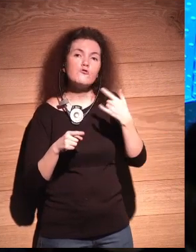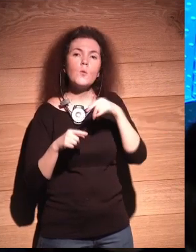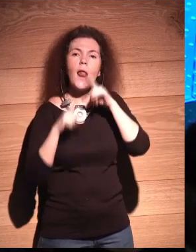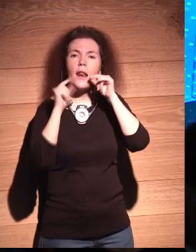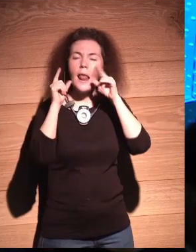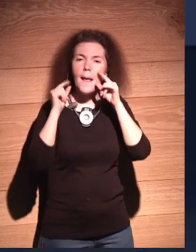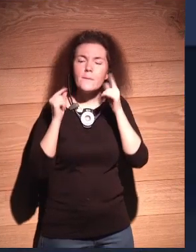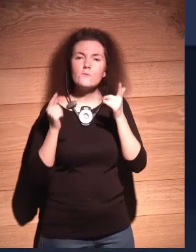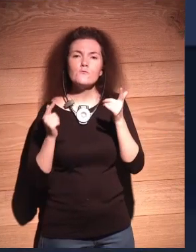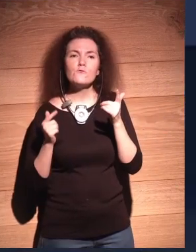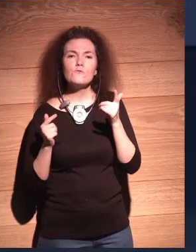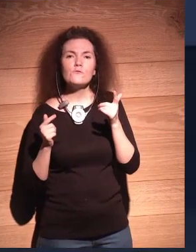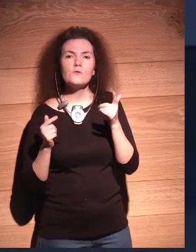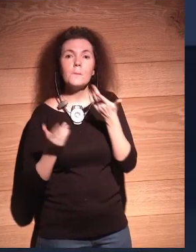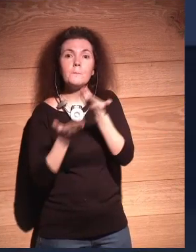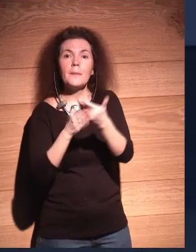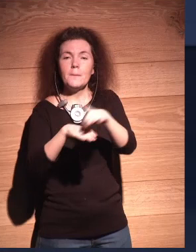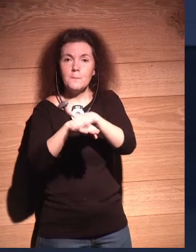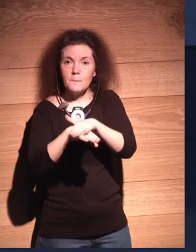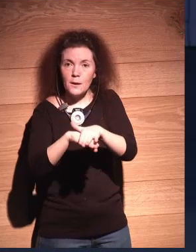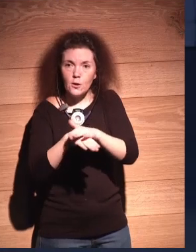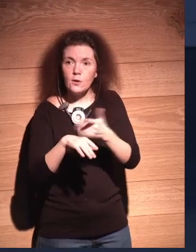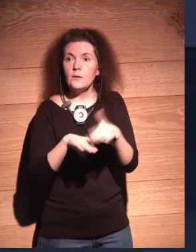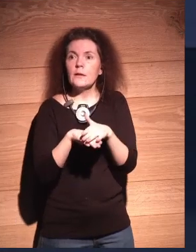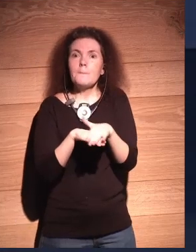I'm sorry. I'm sorry.